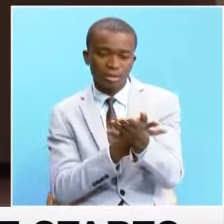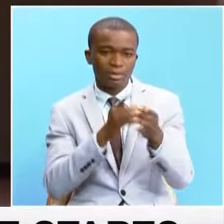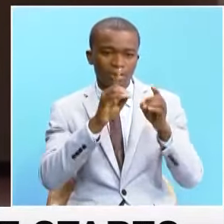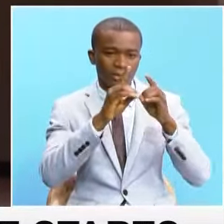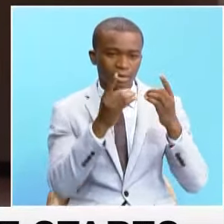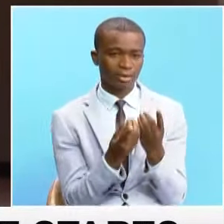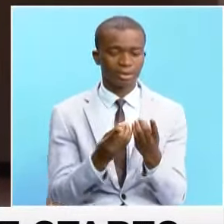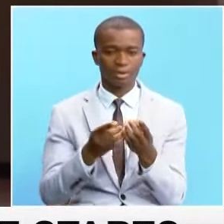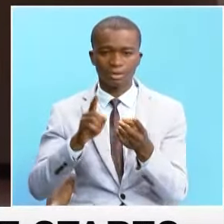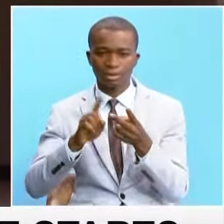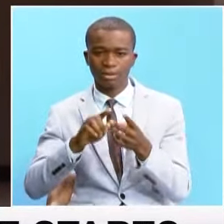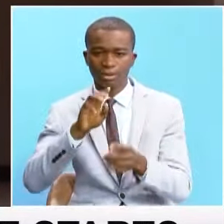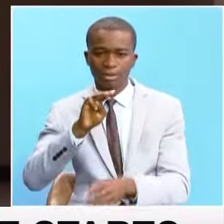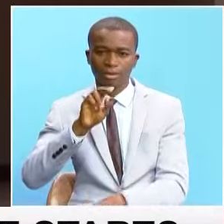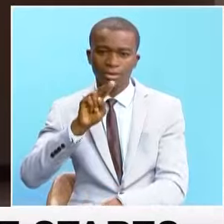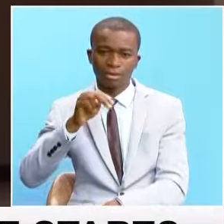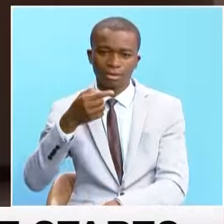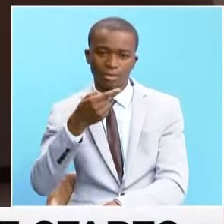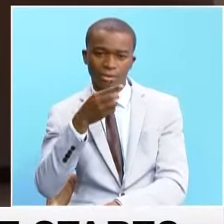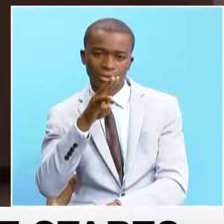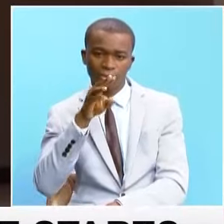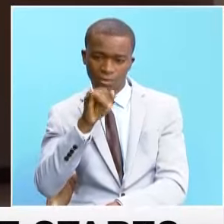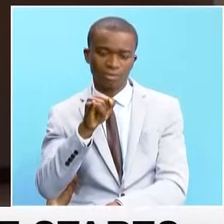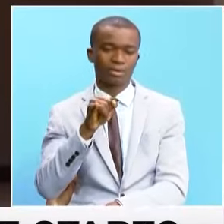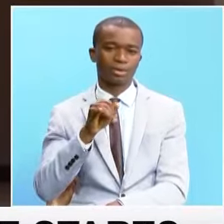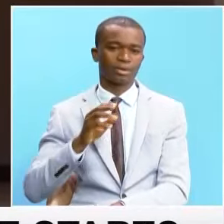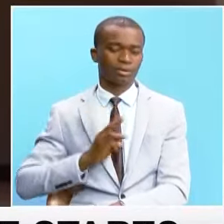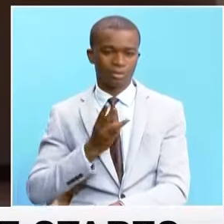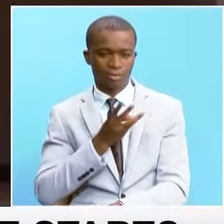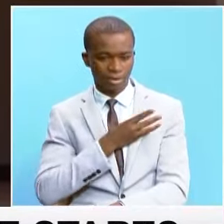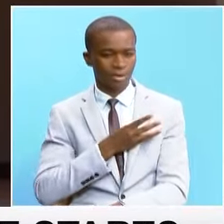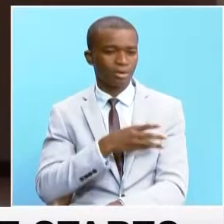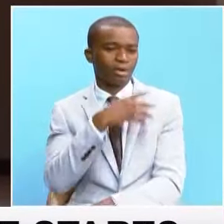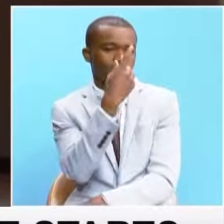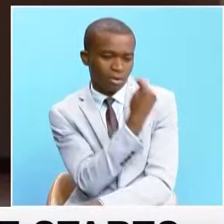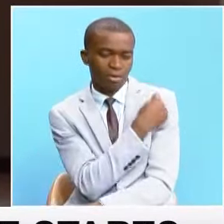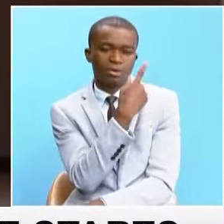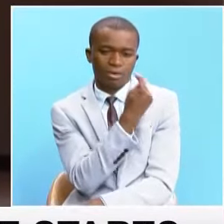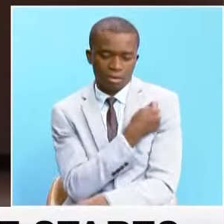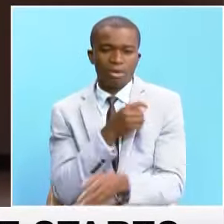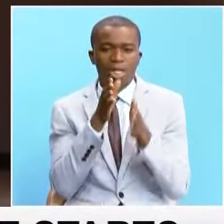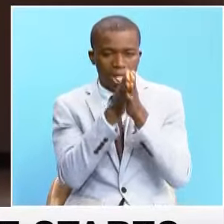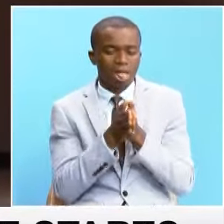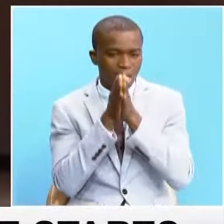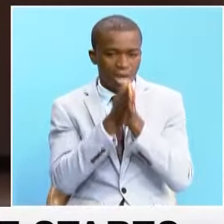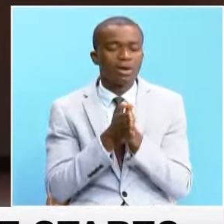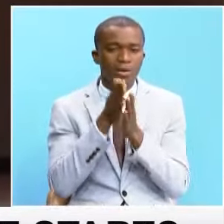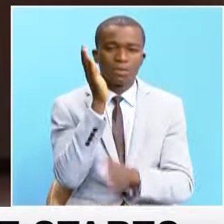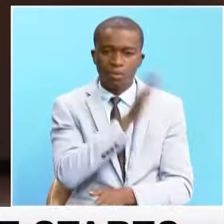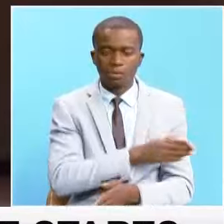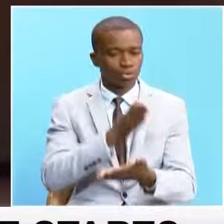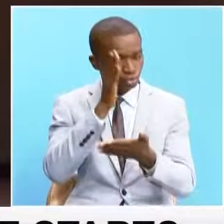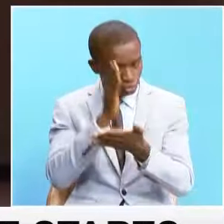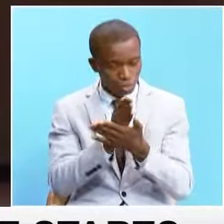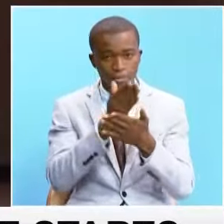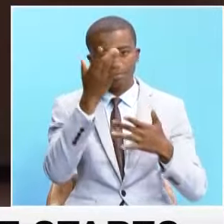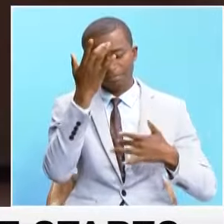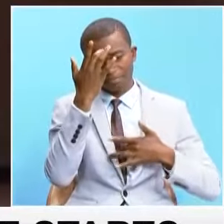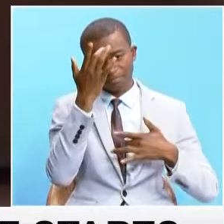other places like Wingu. So we have also incorporated other districts that are being supported by